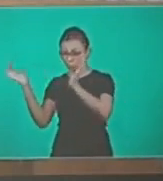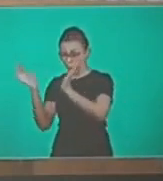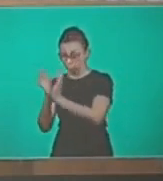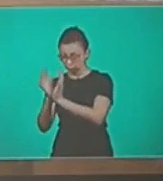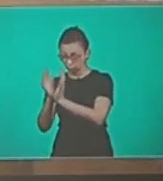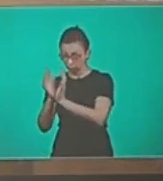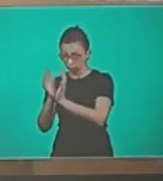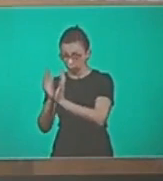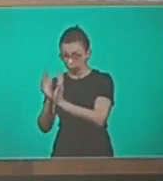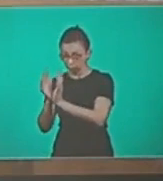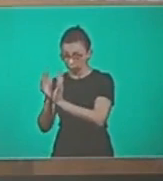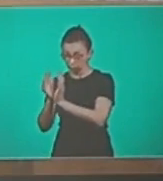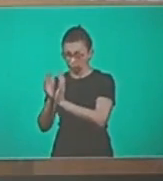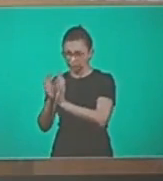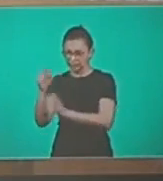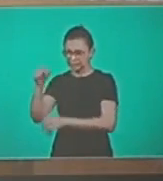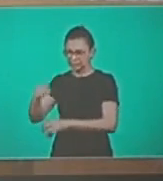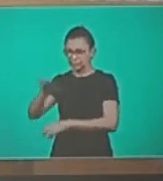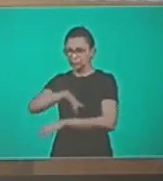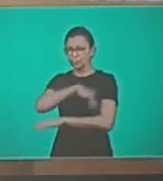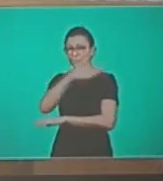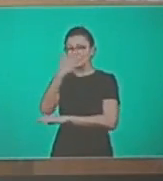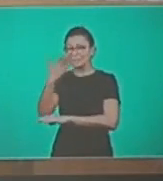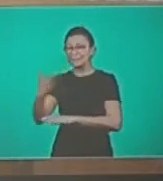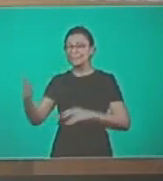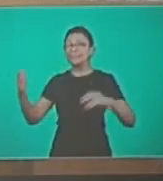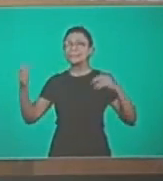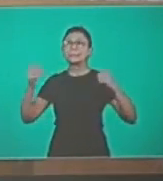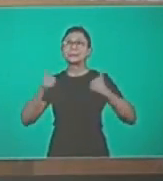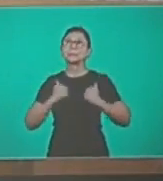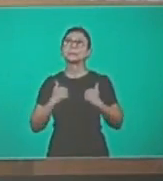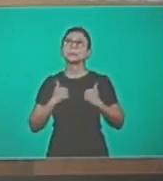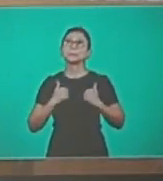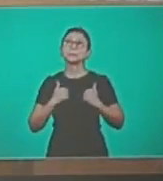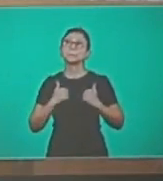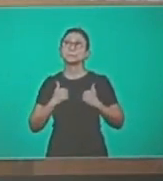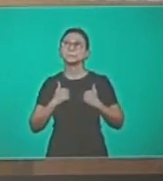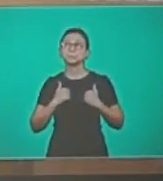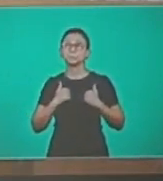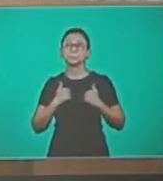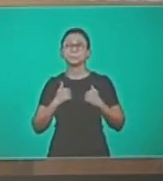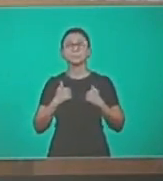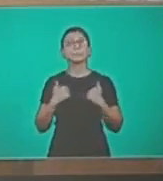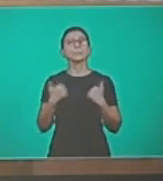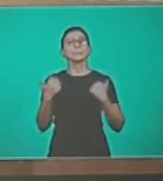call another group. So they stayed all day without doing anything.